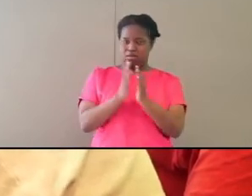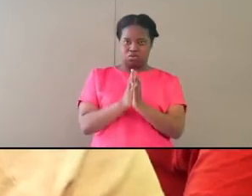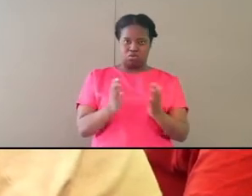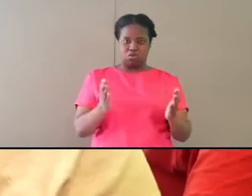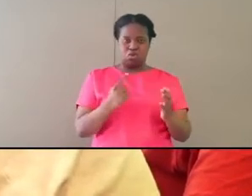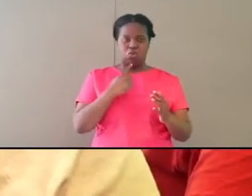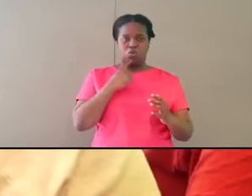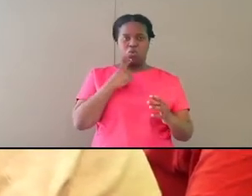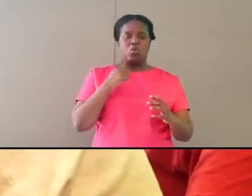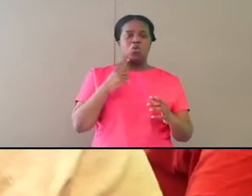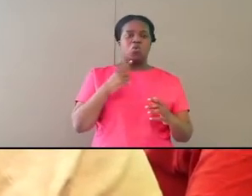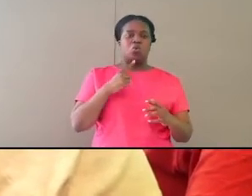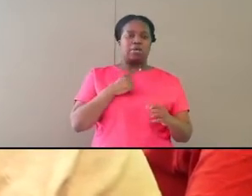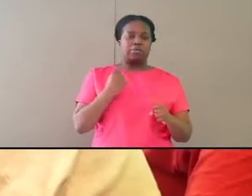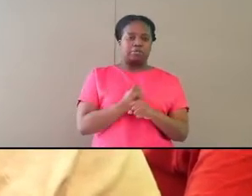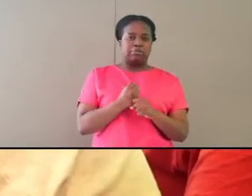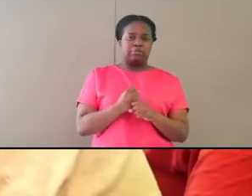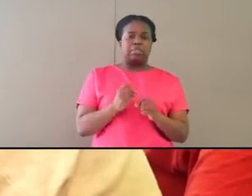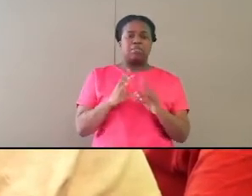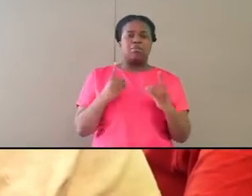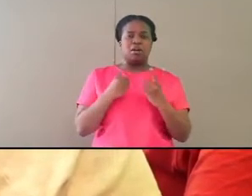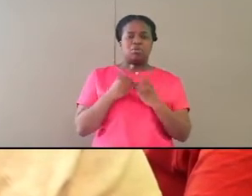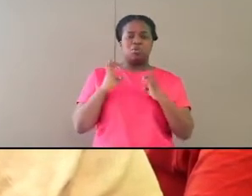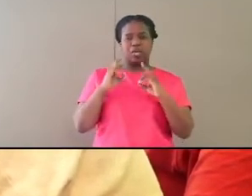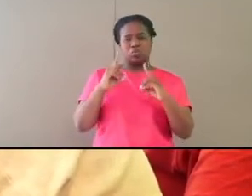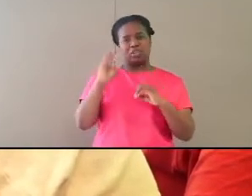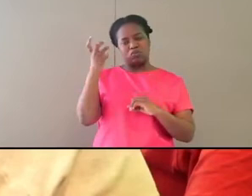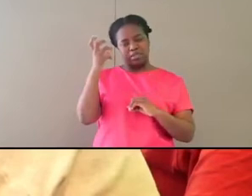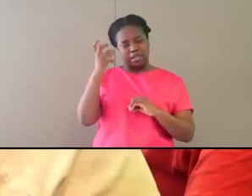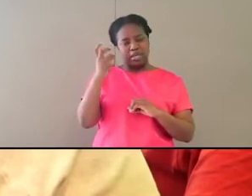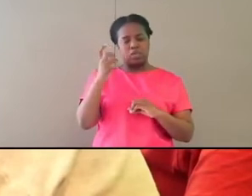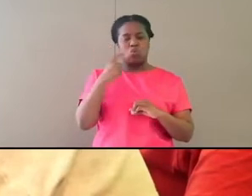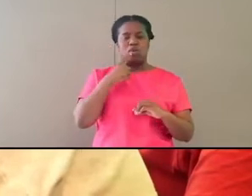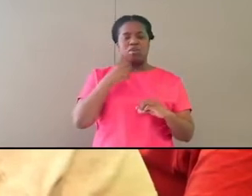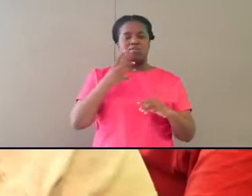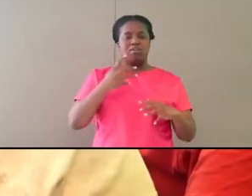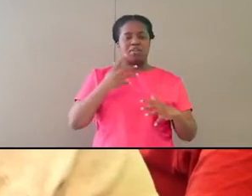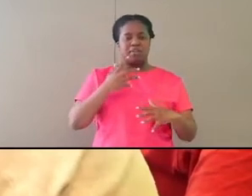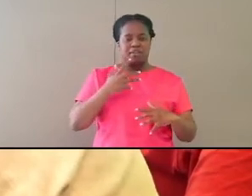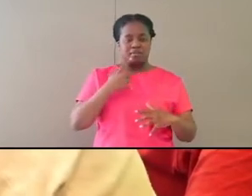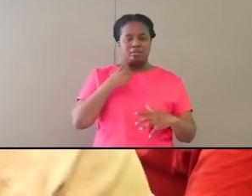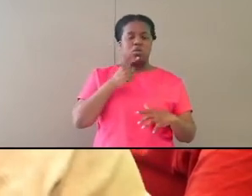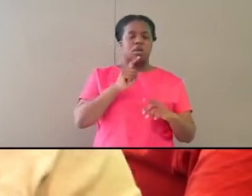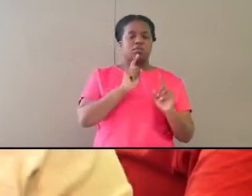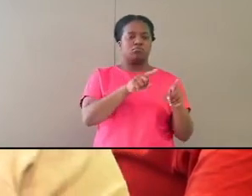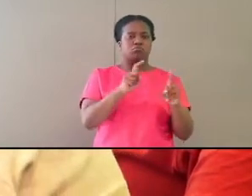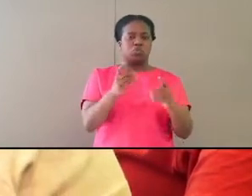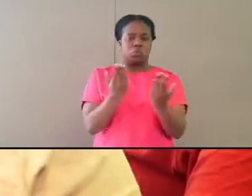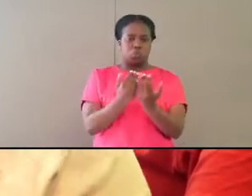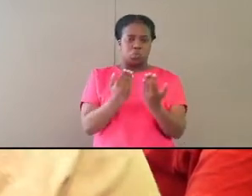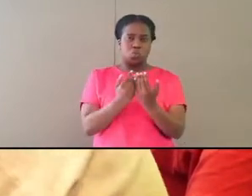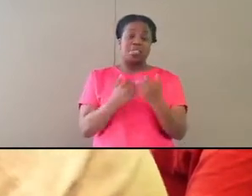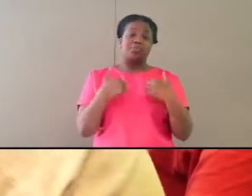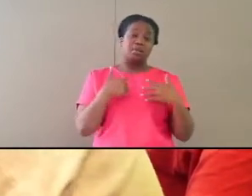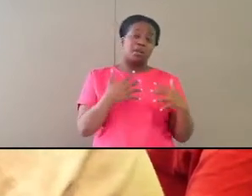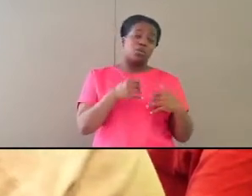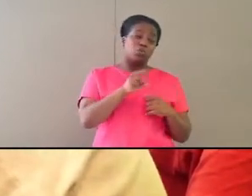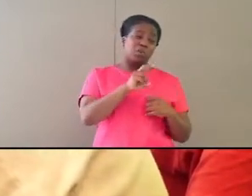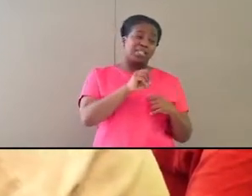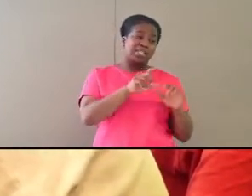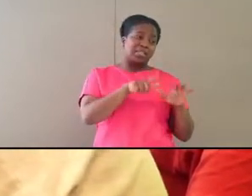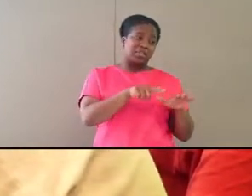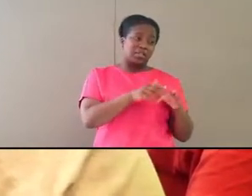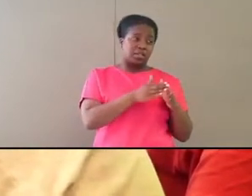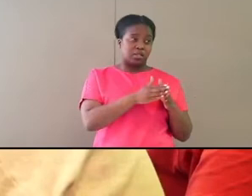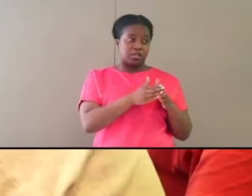foundation has been working with the Department of Education in the free state, where we go around schools since 2017. But in the